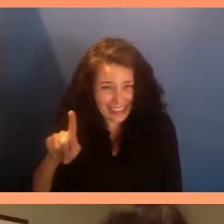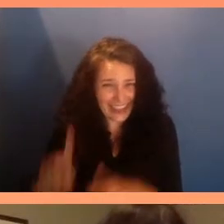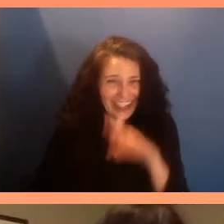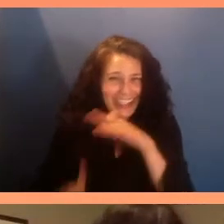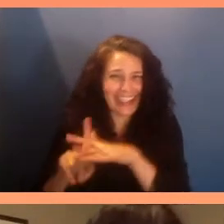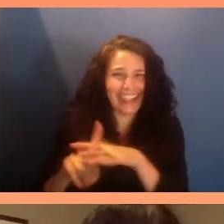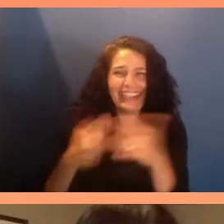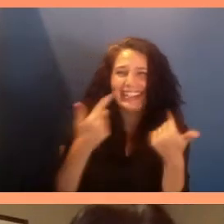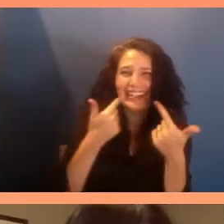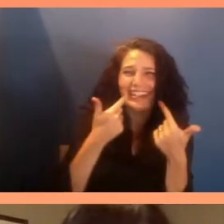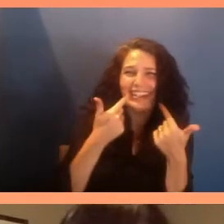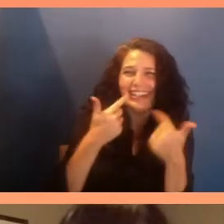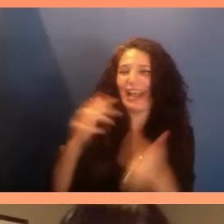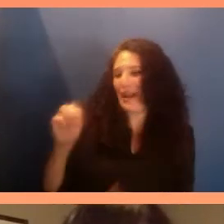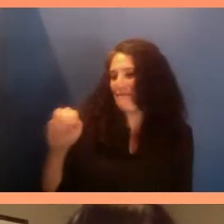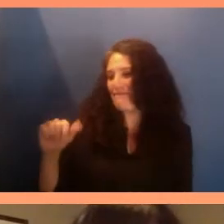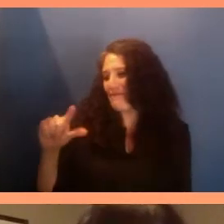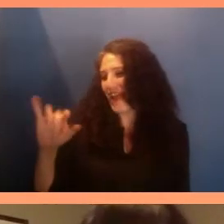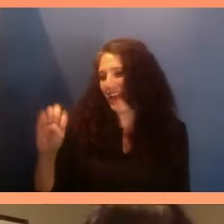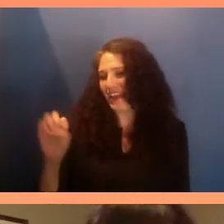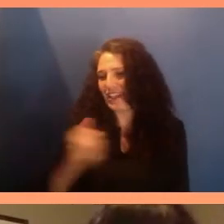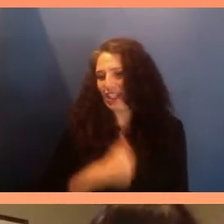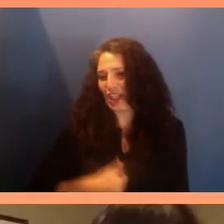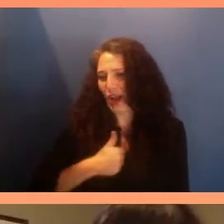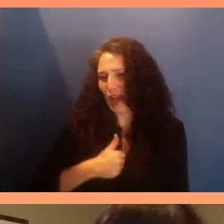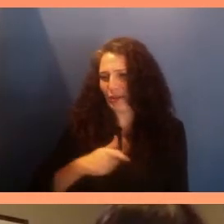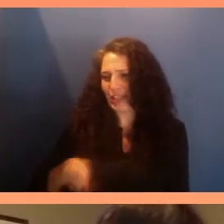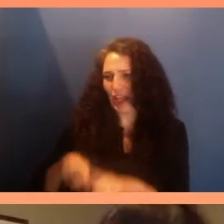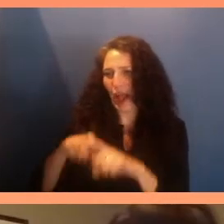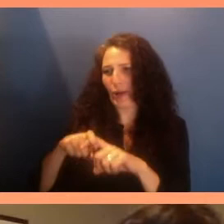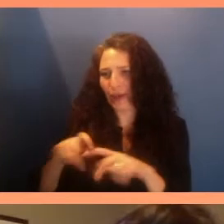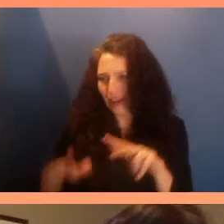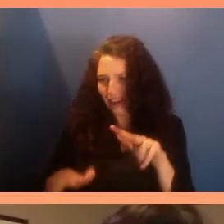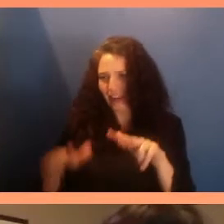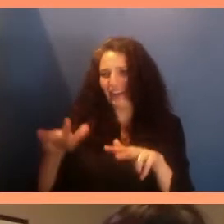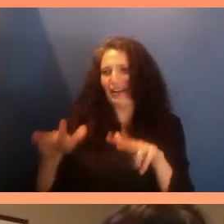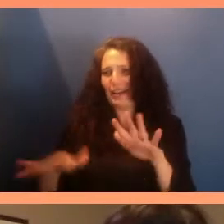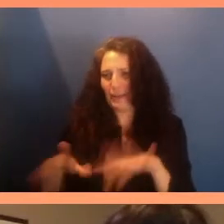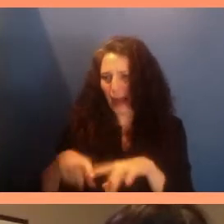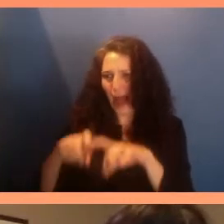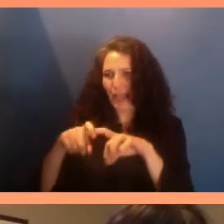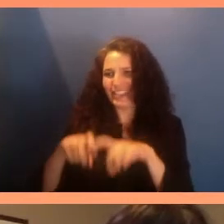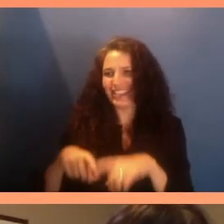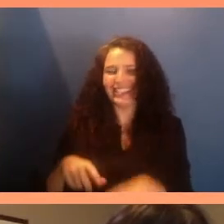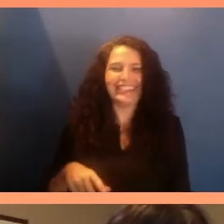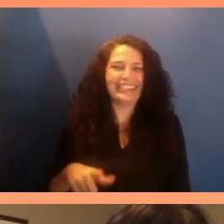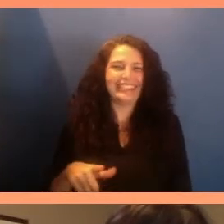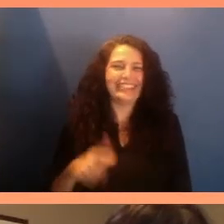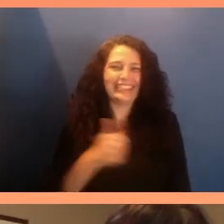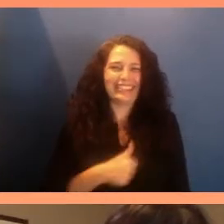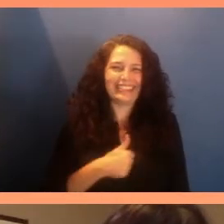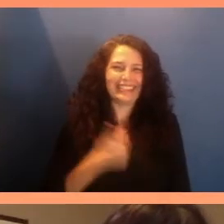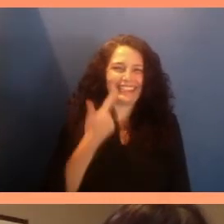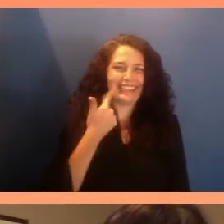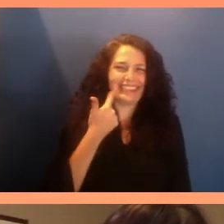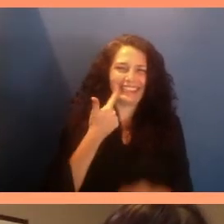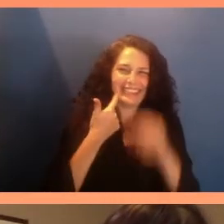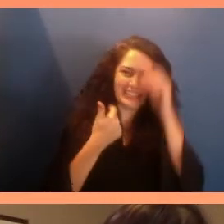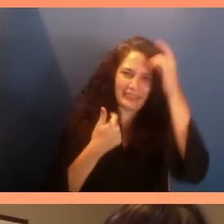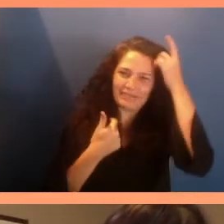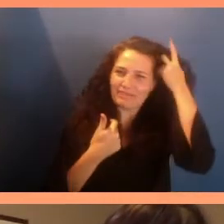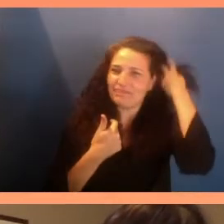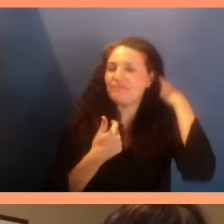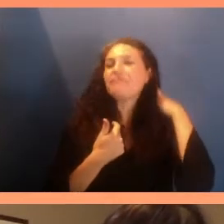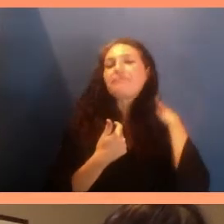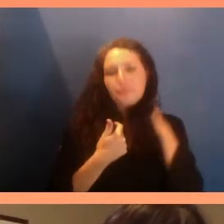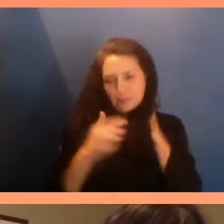in. Sorry for the awkward pause. We were just waiting for you. Yeah, sorry. Thank you all for